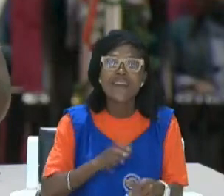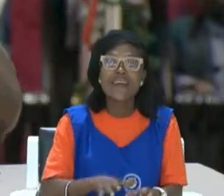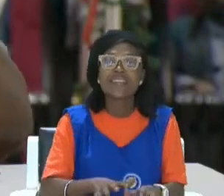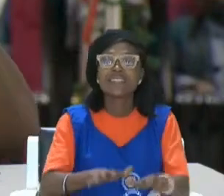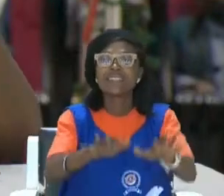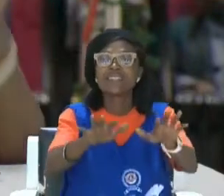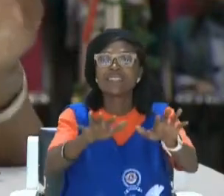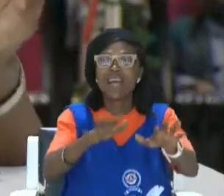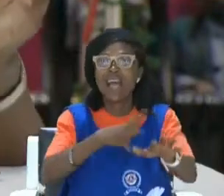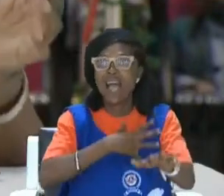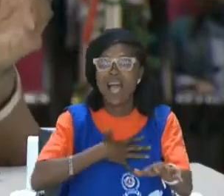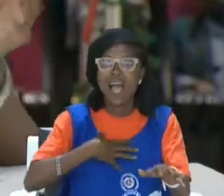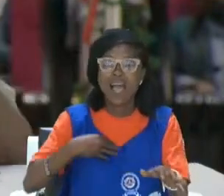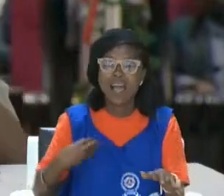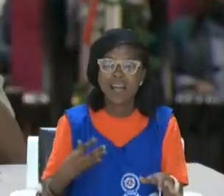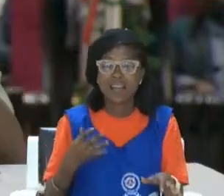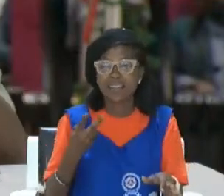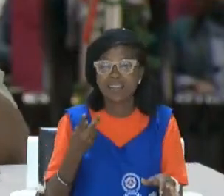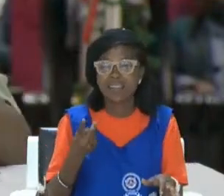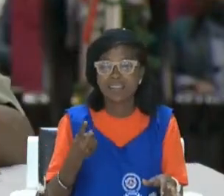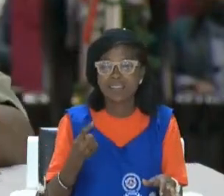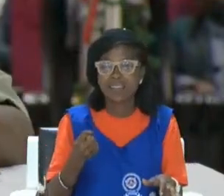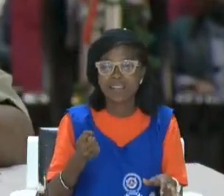and Pharaoh and his army